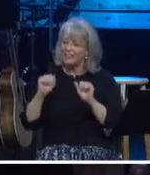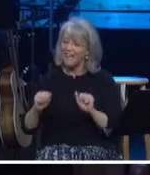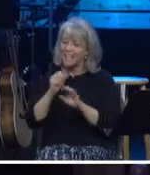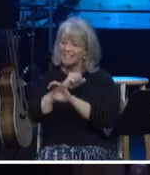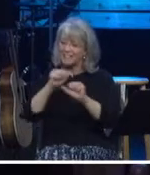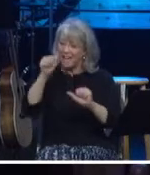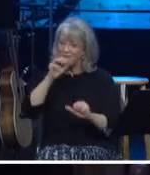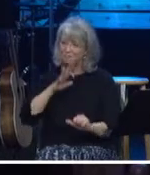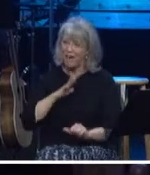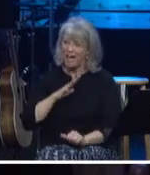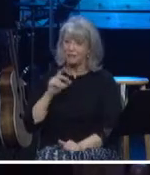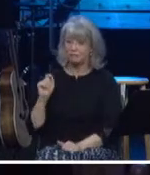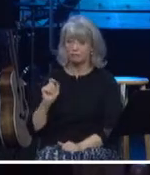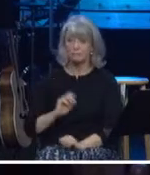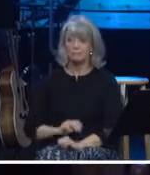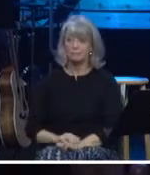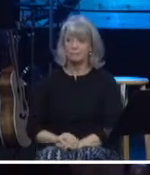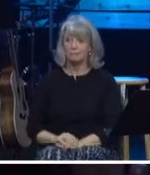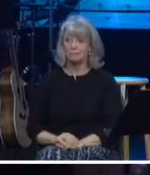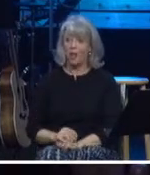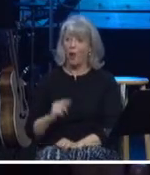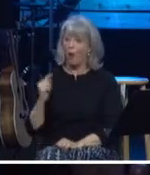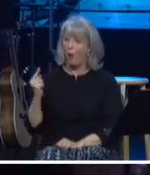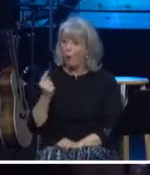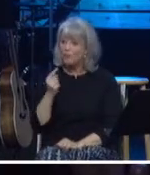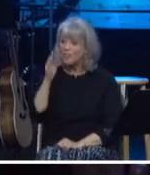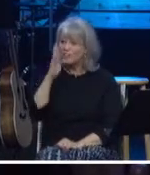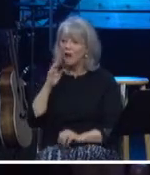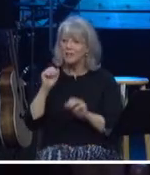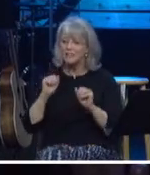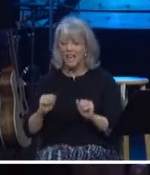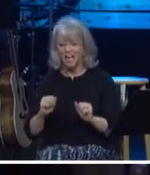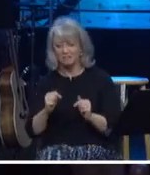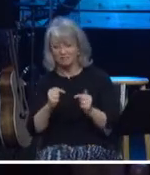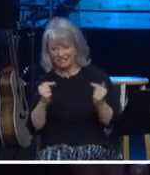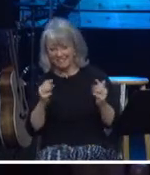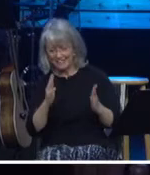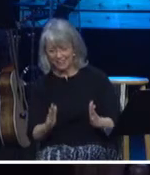save mankind. Only God can save the sinner.